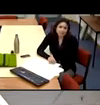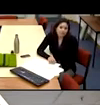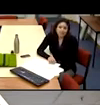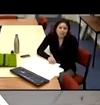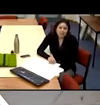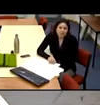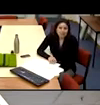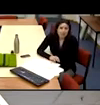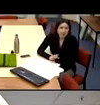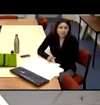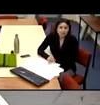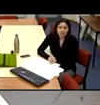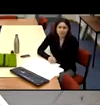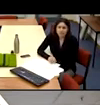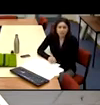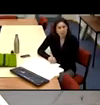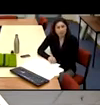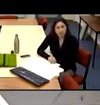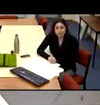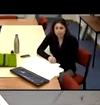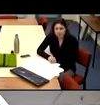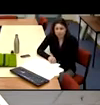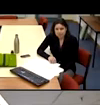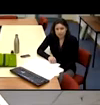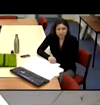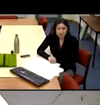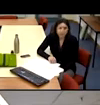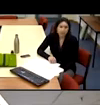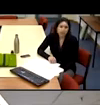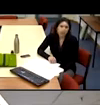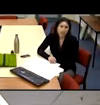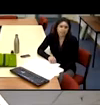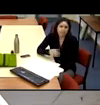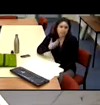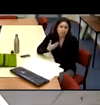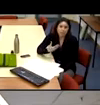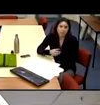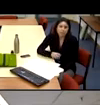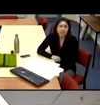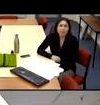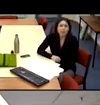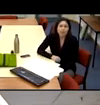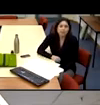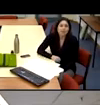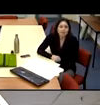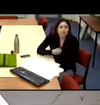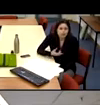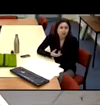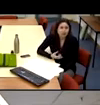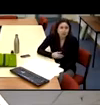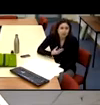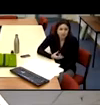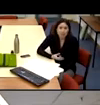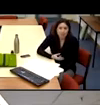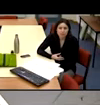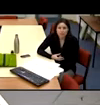he said that he could have stayed. Like, once he eventually got out of jail, he could have stayed. But he chose not to because he felt like he couldn't be himself. And so he chose